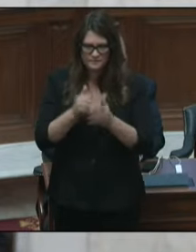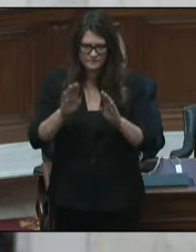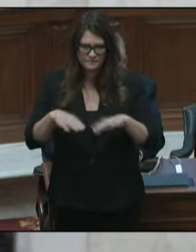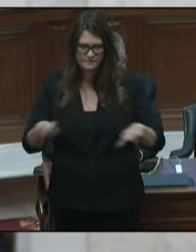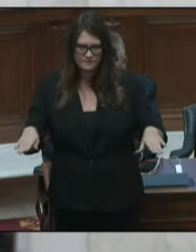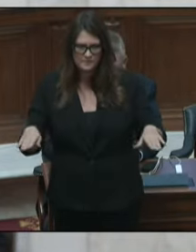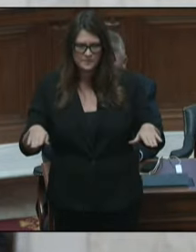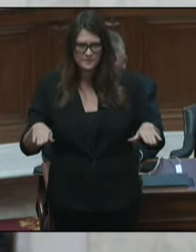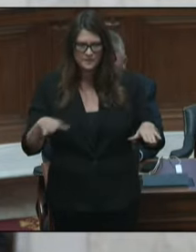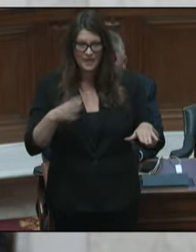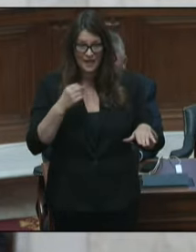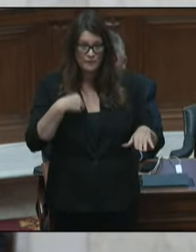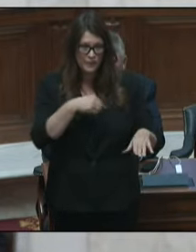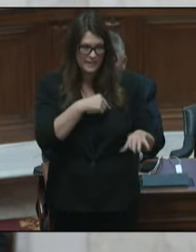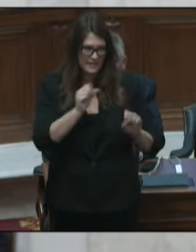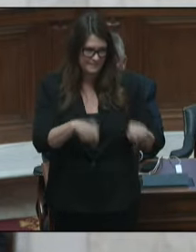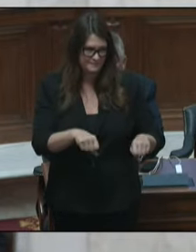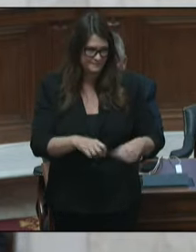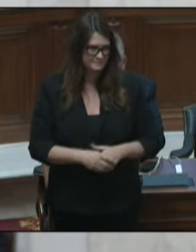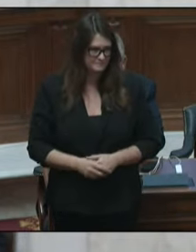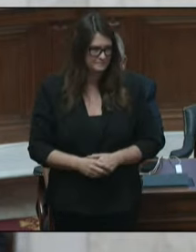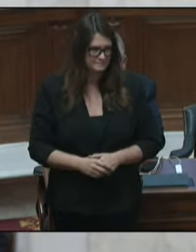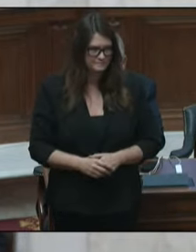kids, and we're going to do it.